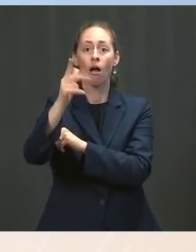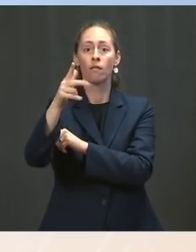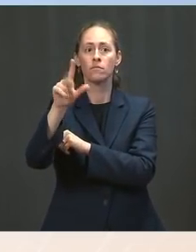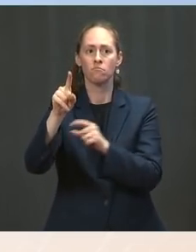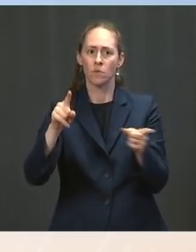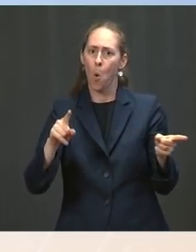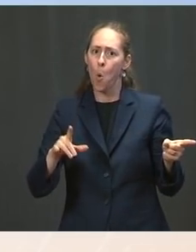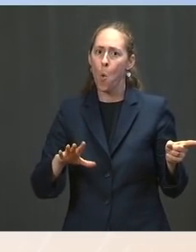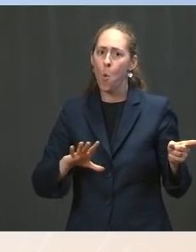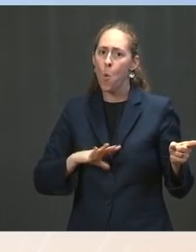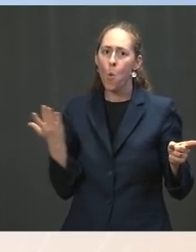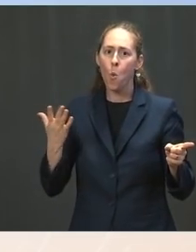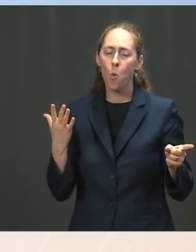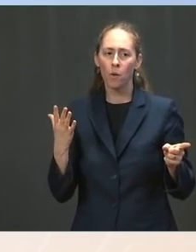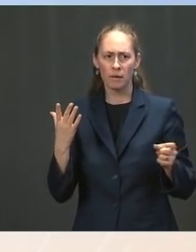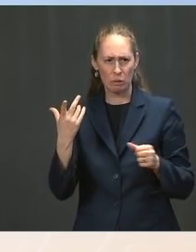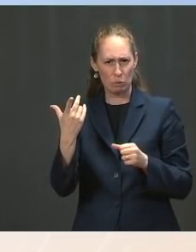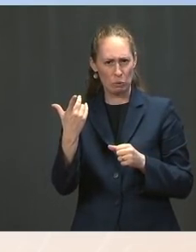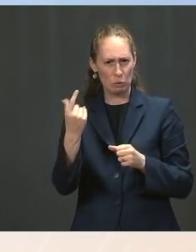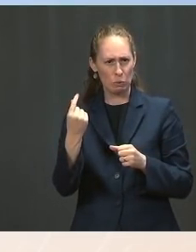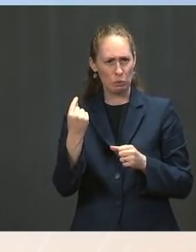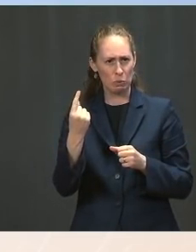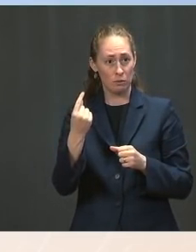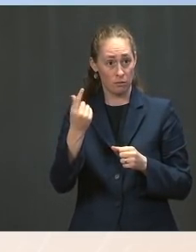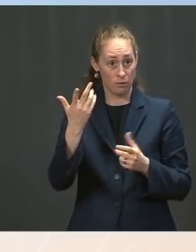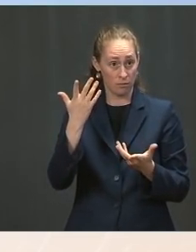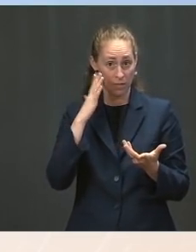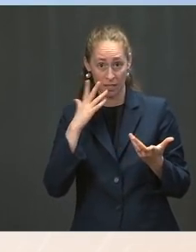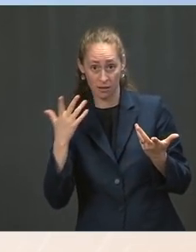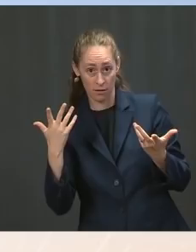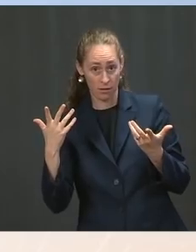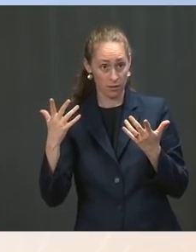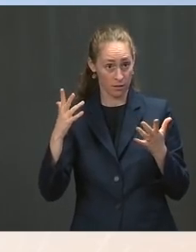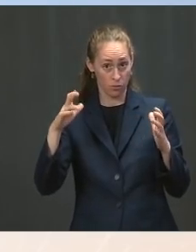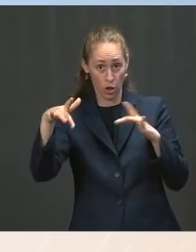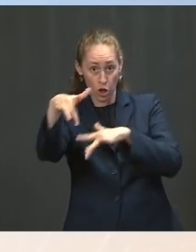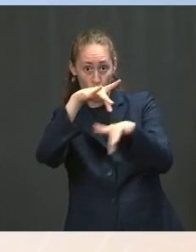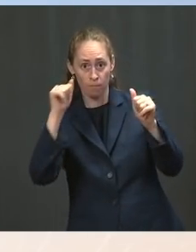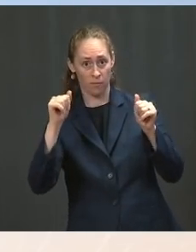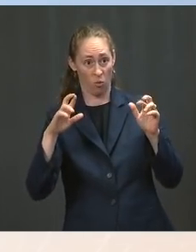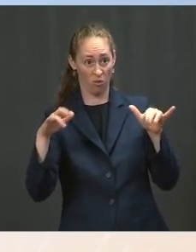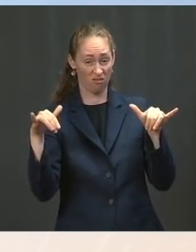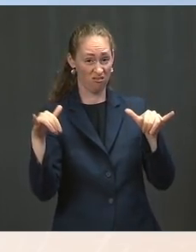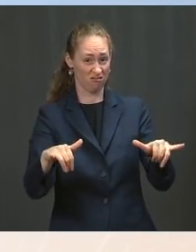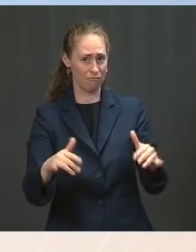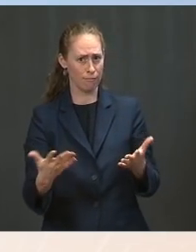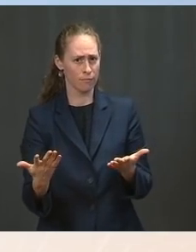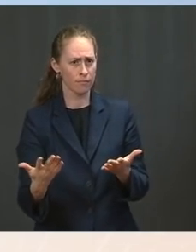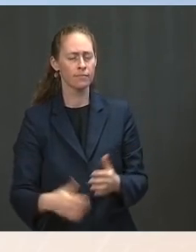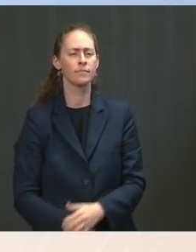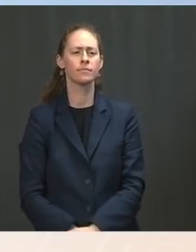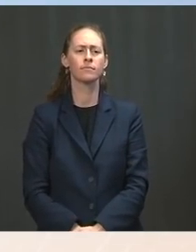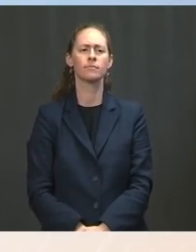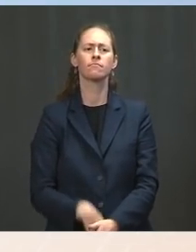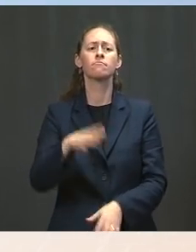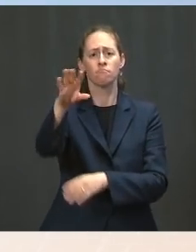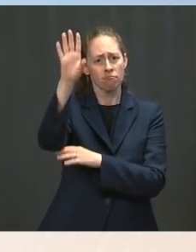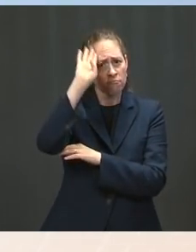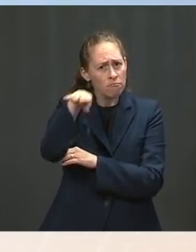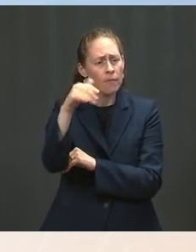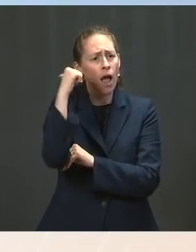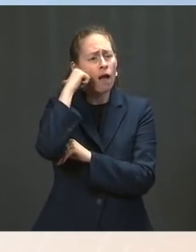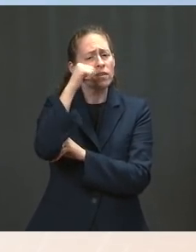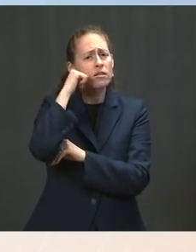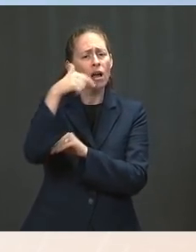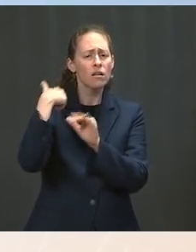that deadline, and how are those talks going? We are in talks with the Taliban on a daily basis through both political and security